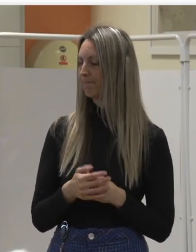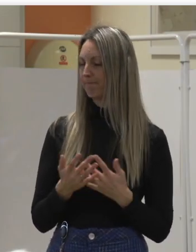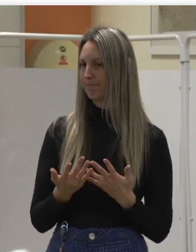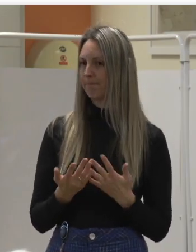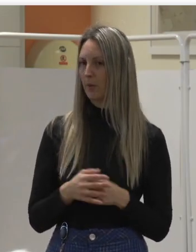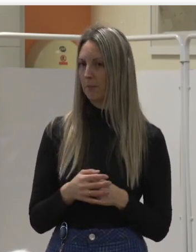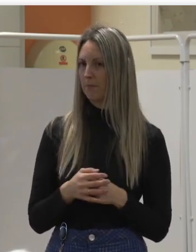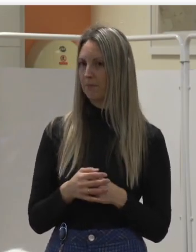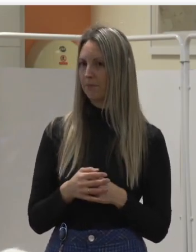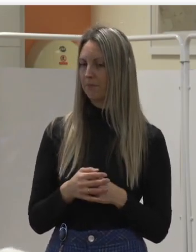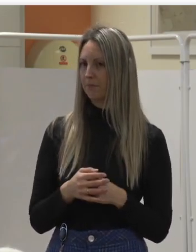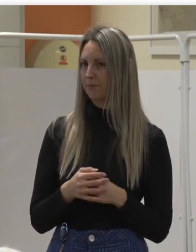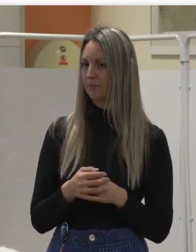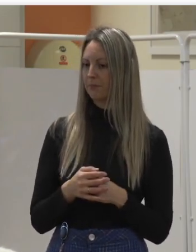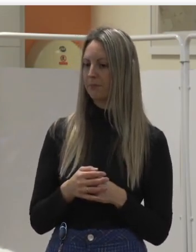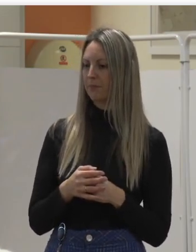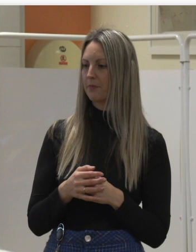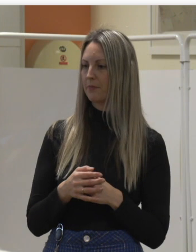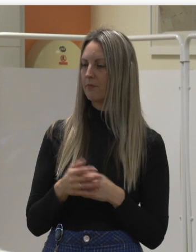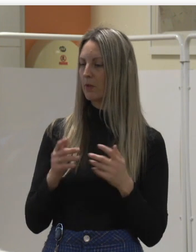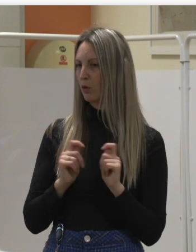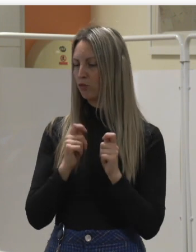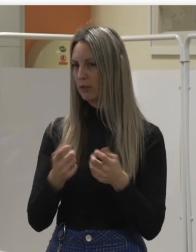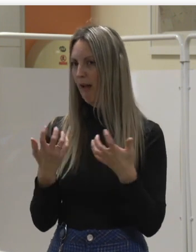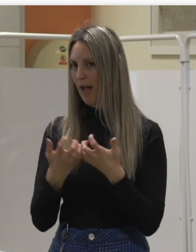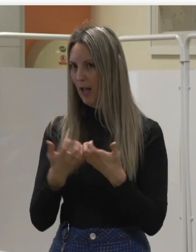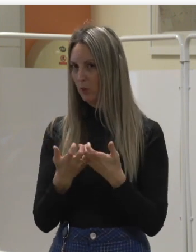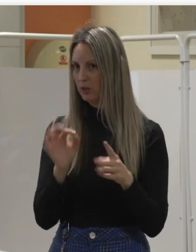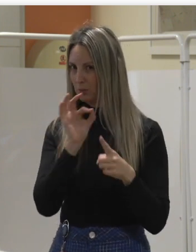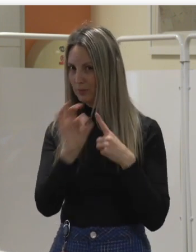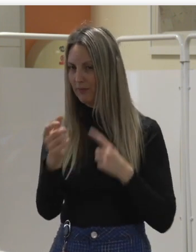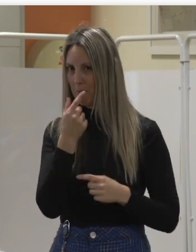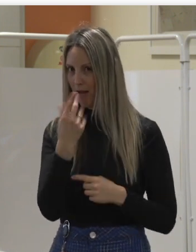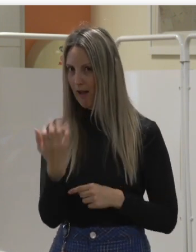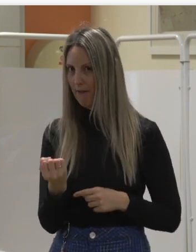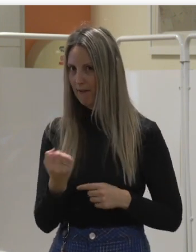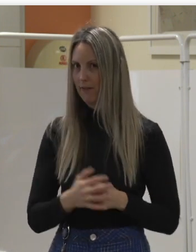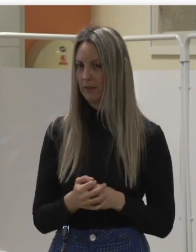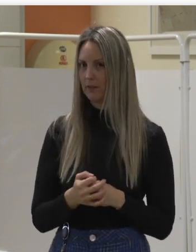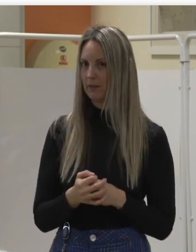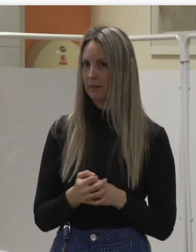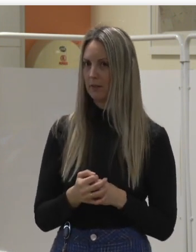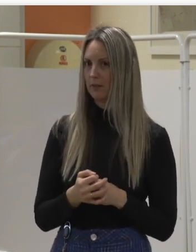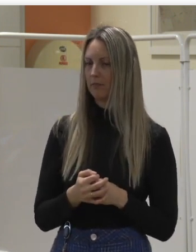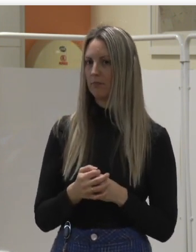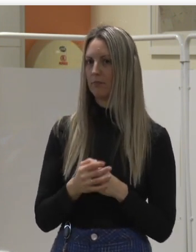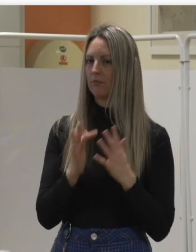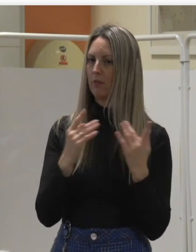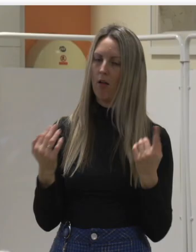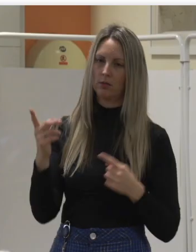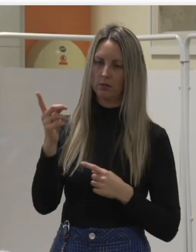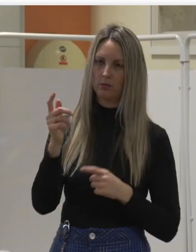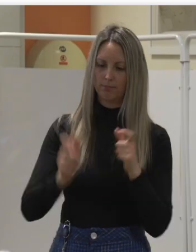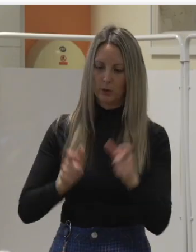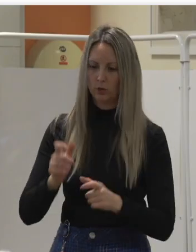treat? Okay? Do we have a specific medication? That's one of the commonest questions asked to